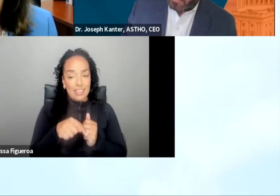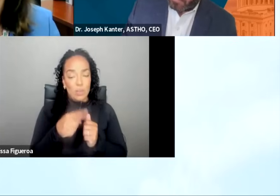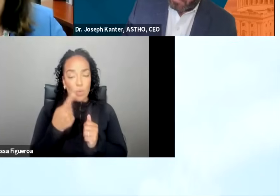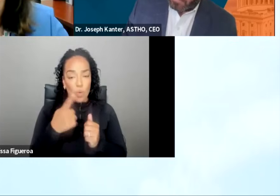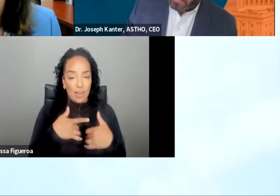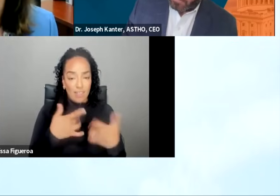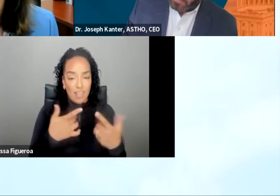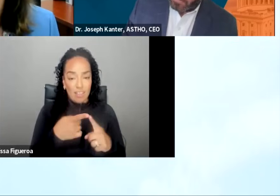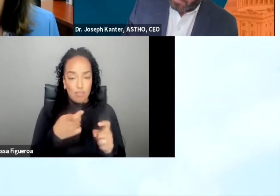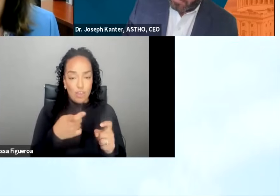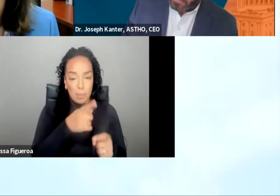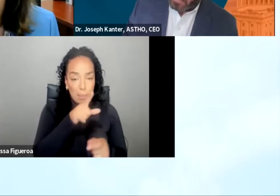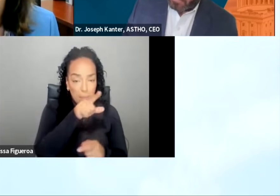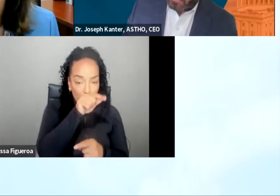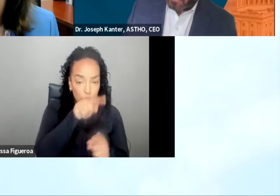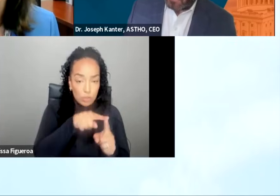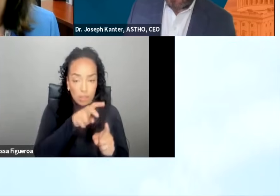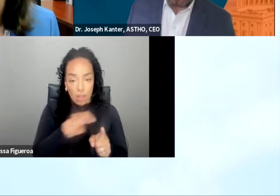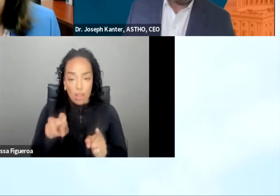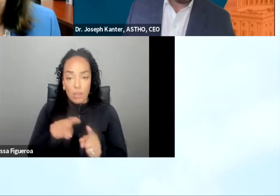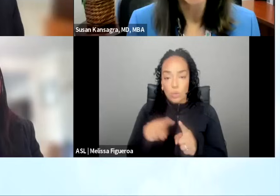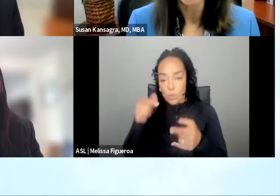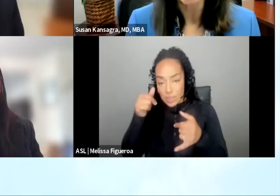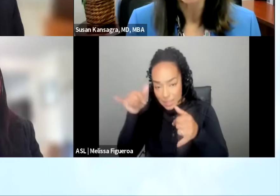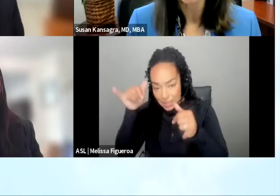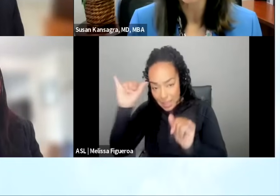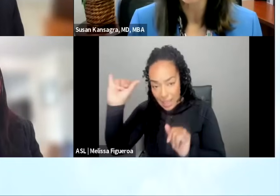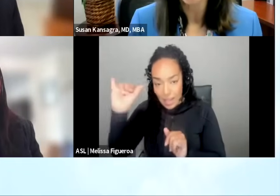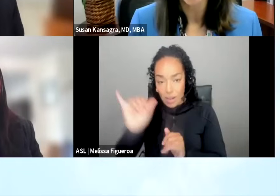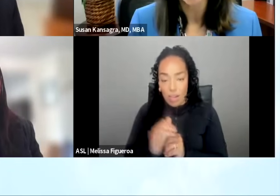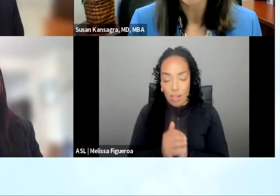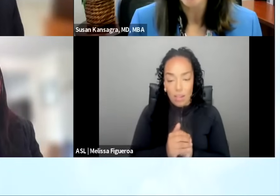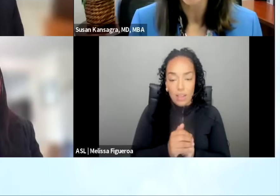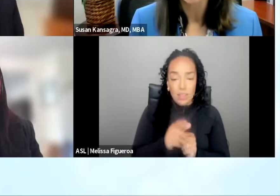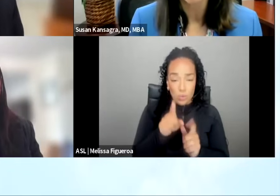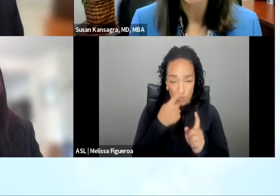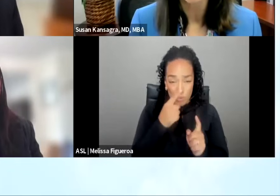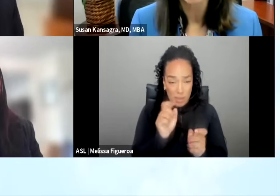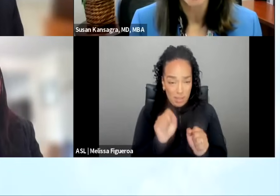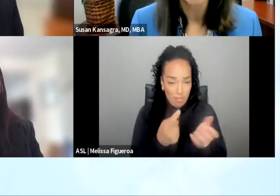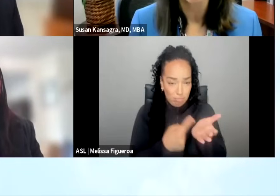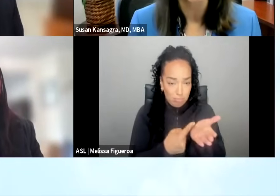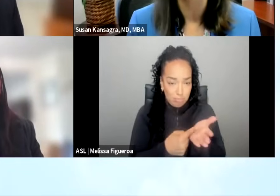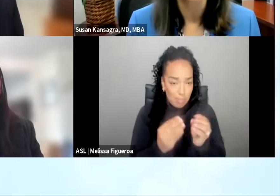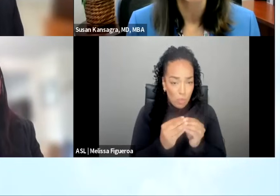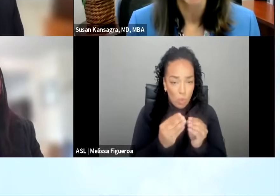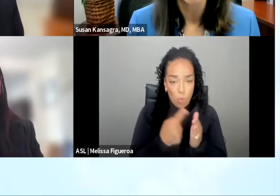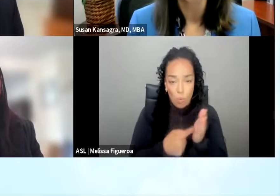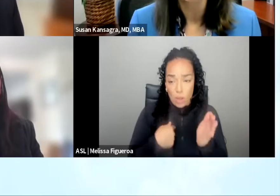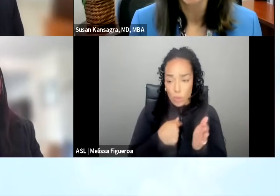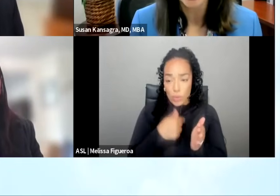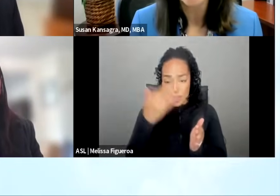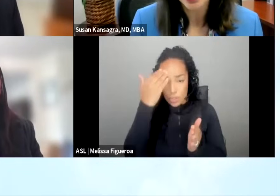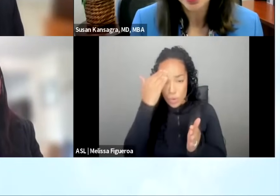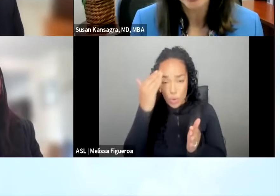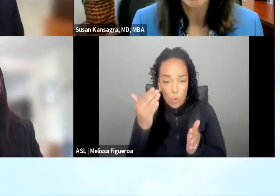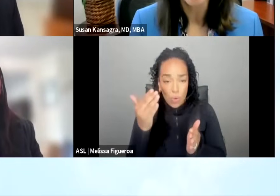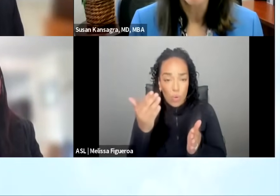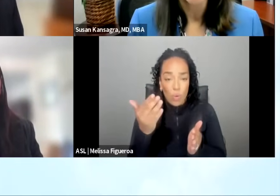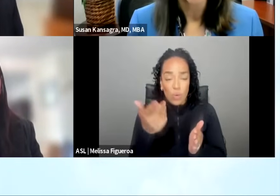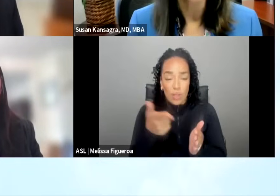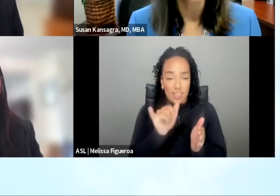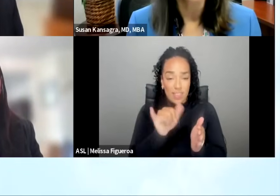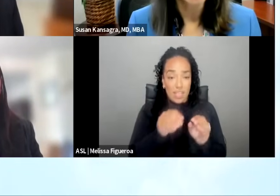poultry to cattle that led to the introduction into cattle. Can you talk a little bit more about what we know about the spread between